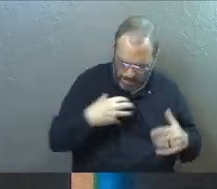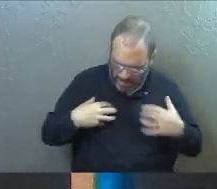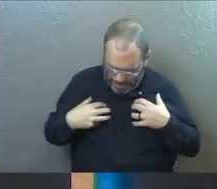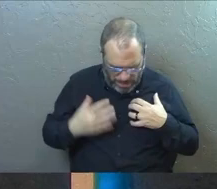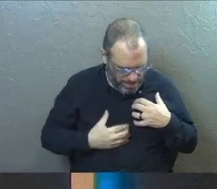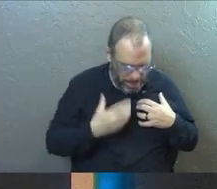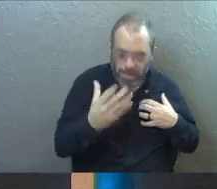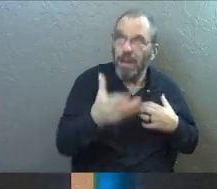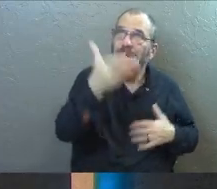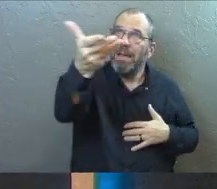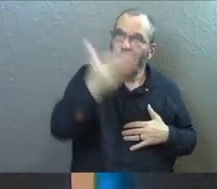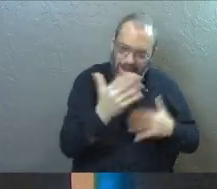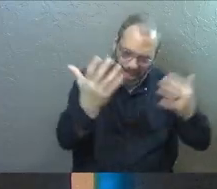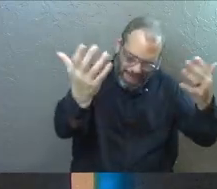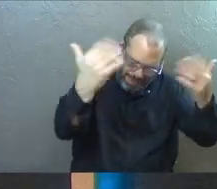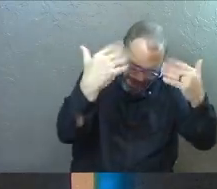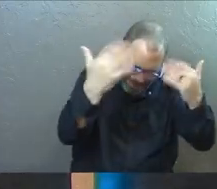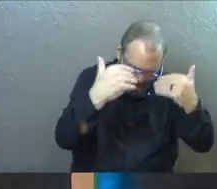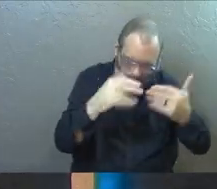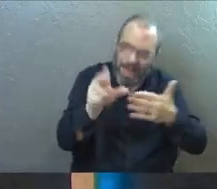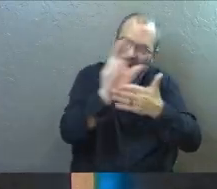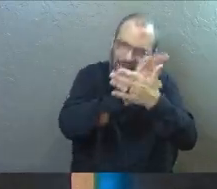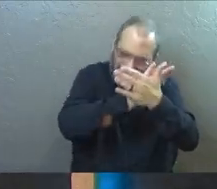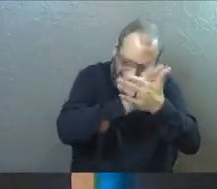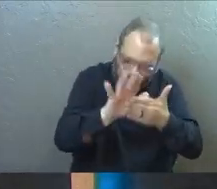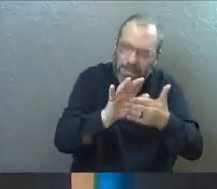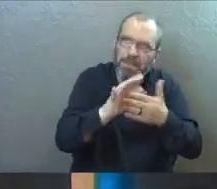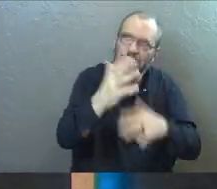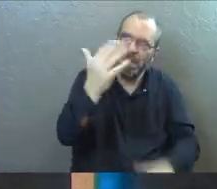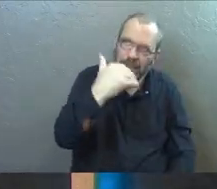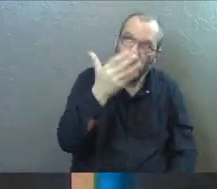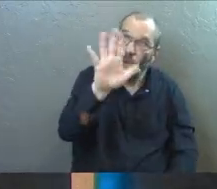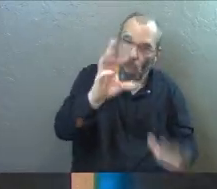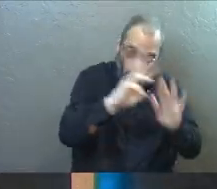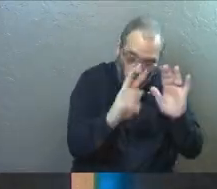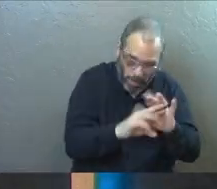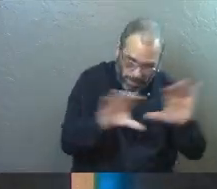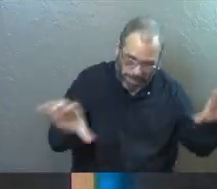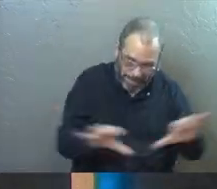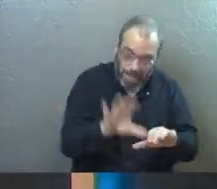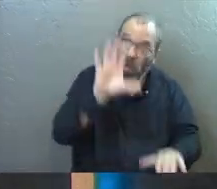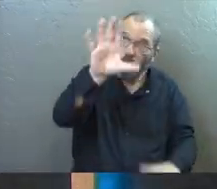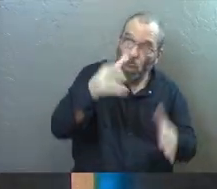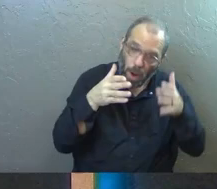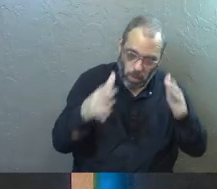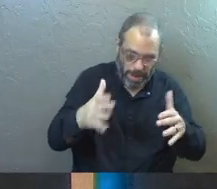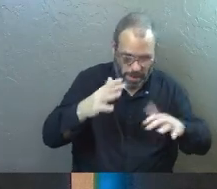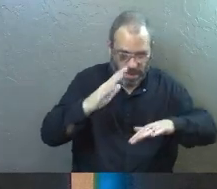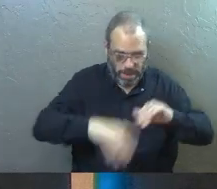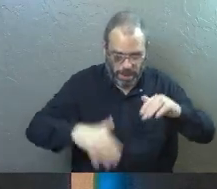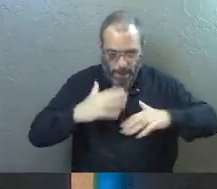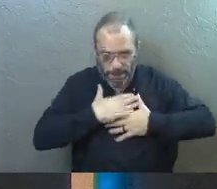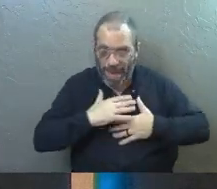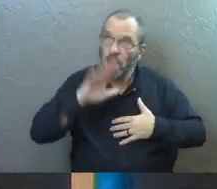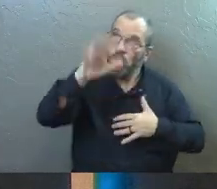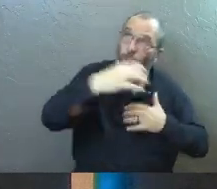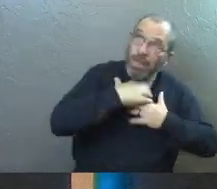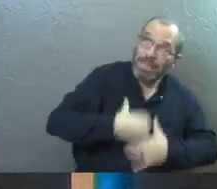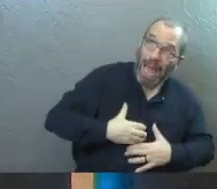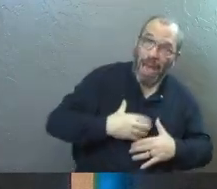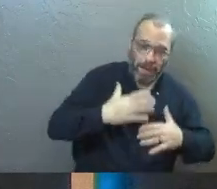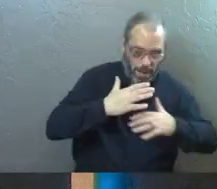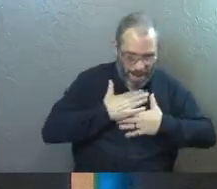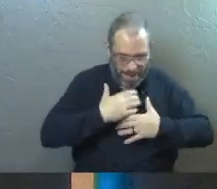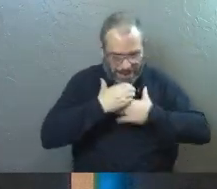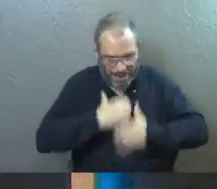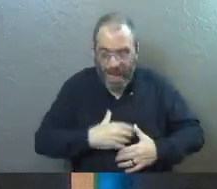to invite you into, Lord. Come in and clean it all up. Let your will be done, God. Your way over mine. Your desire for me